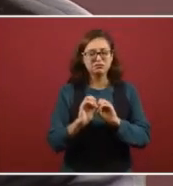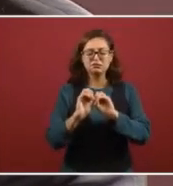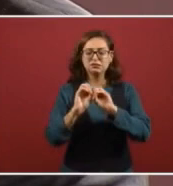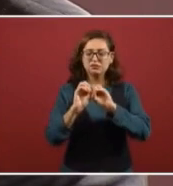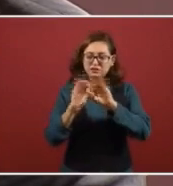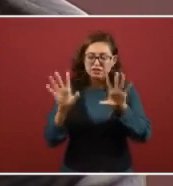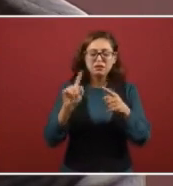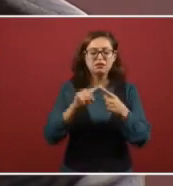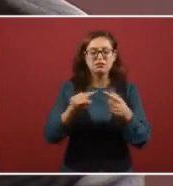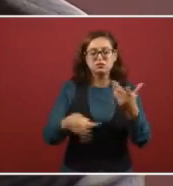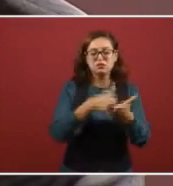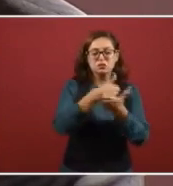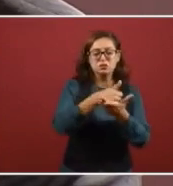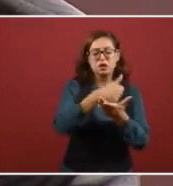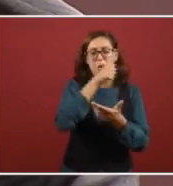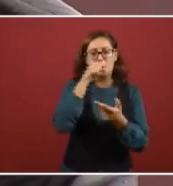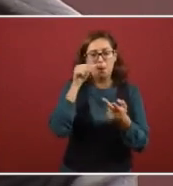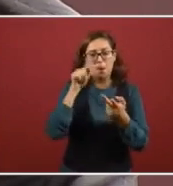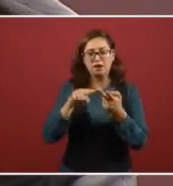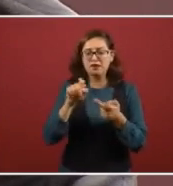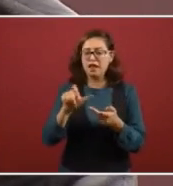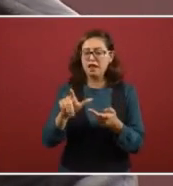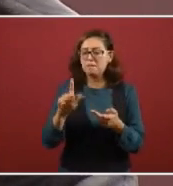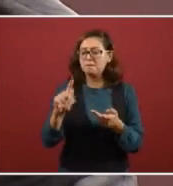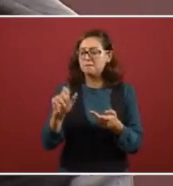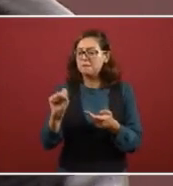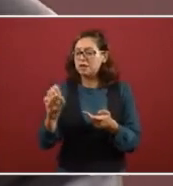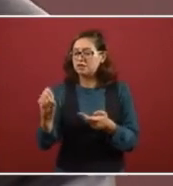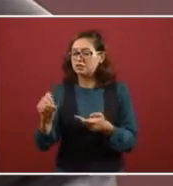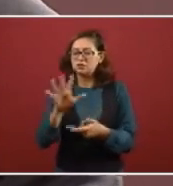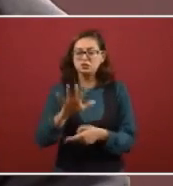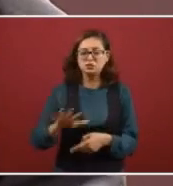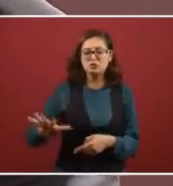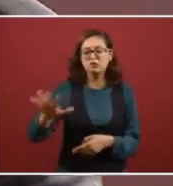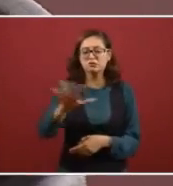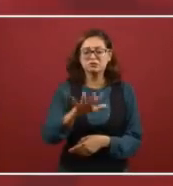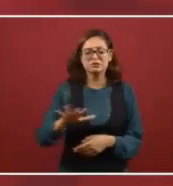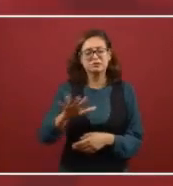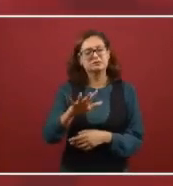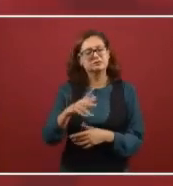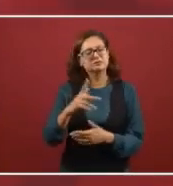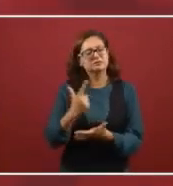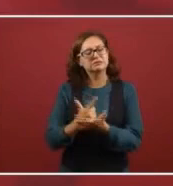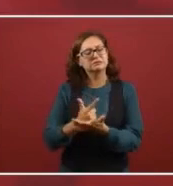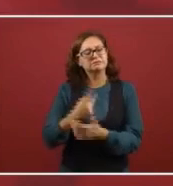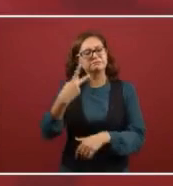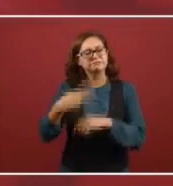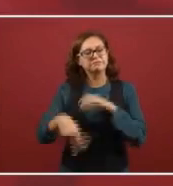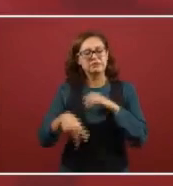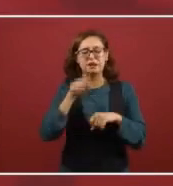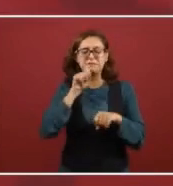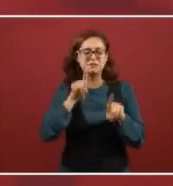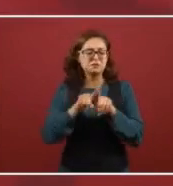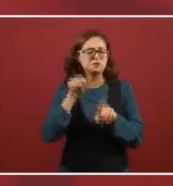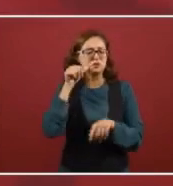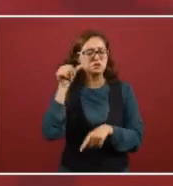implications of these things behavior, and he felt very bad about it.